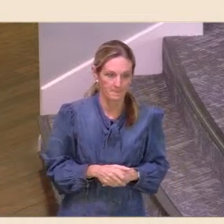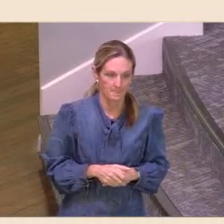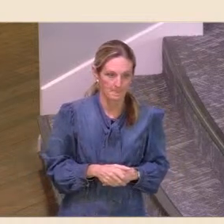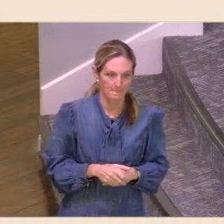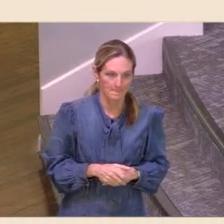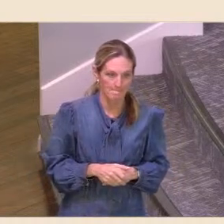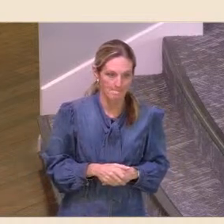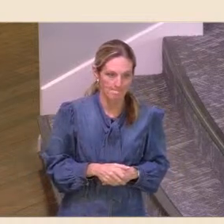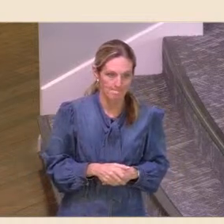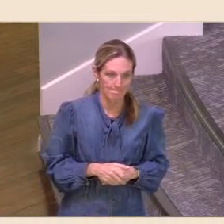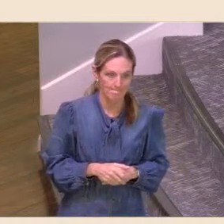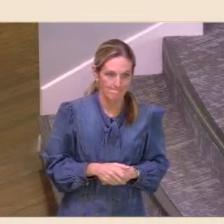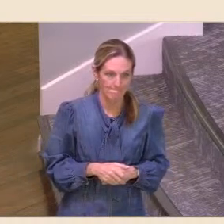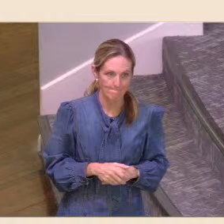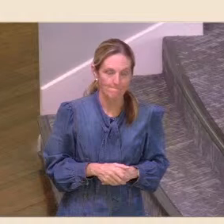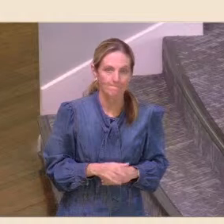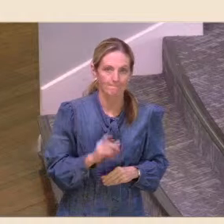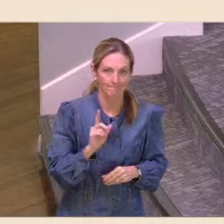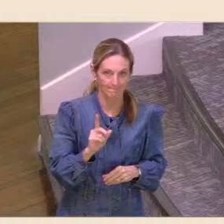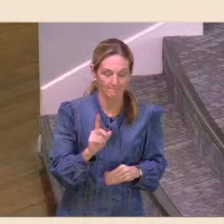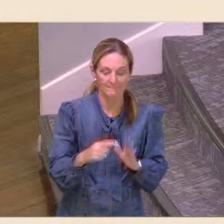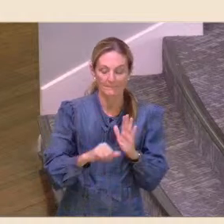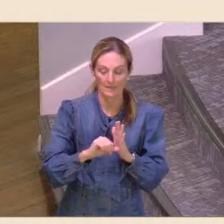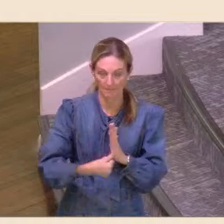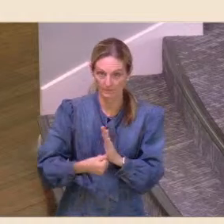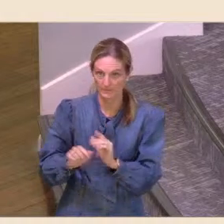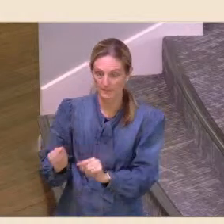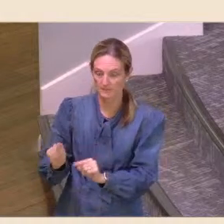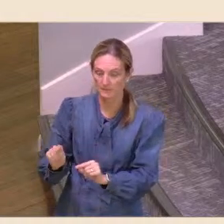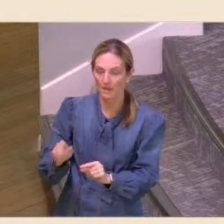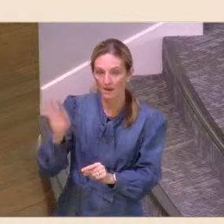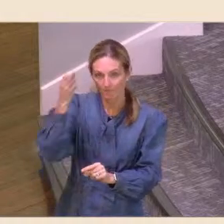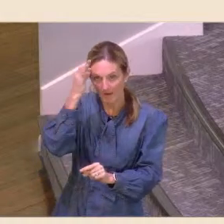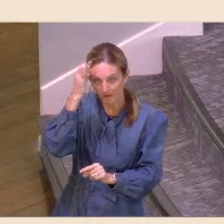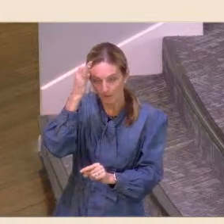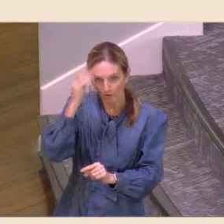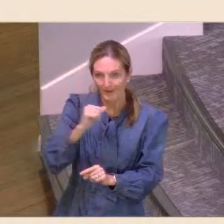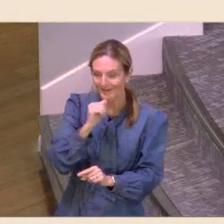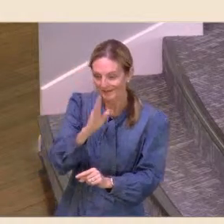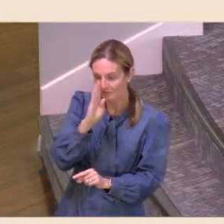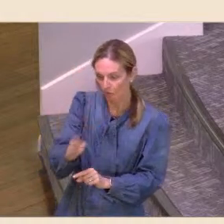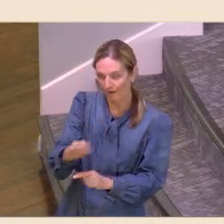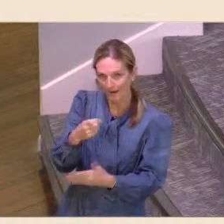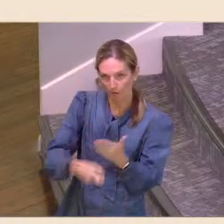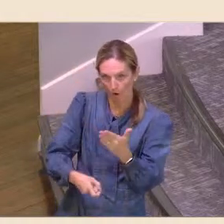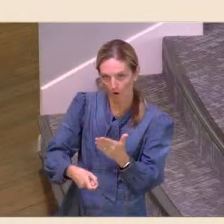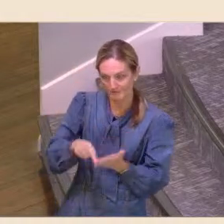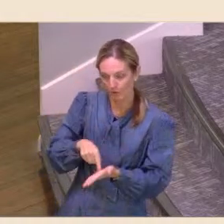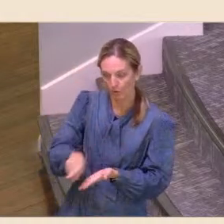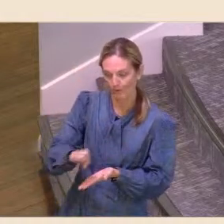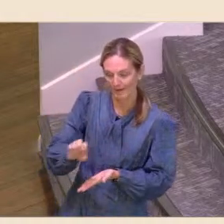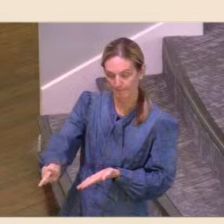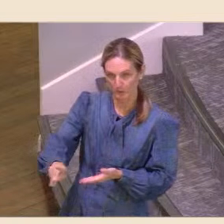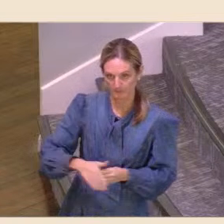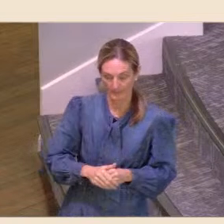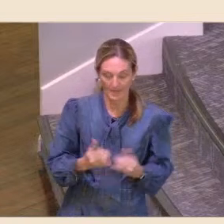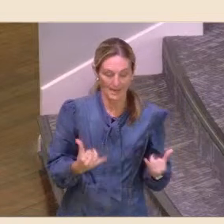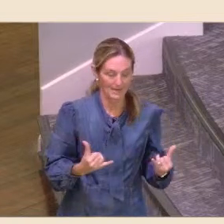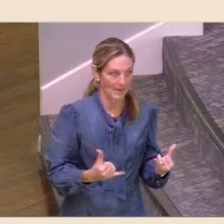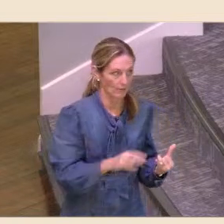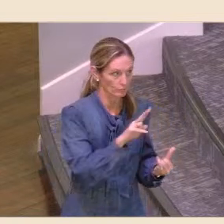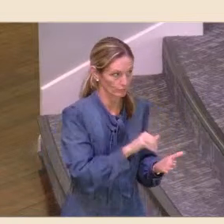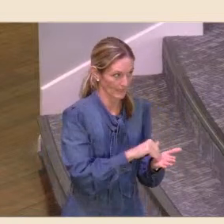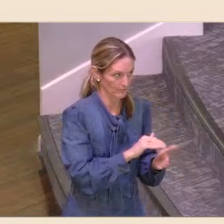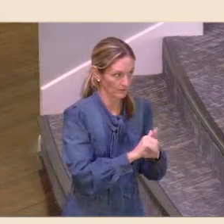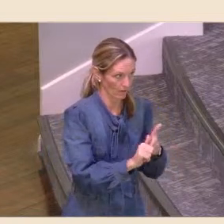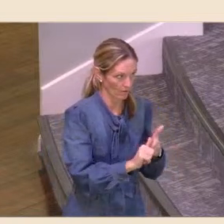one thing I wanted to draw your attention to is the federal indirect cost reimbursement. For 22, we had $200,000 budgeted. For